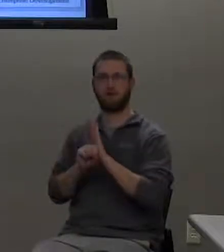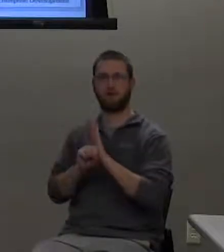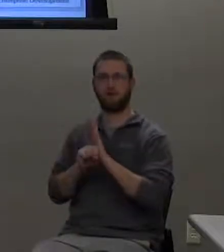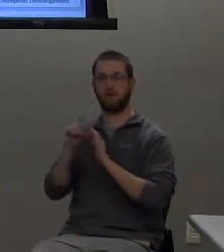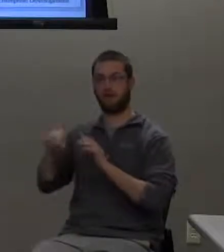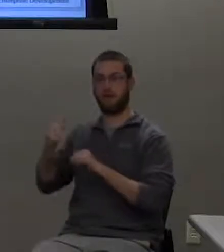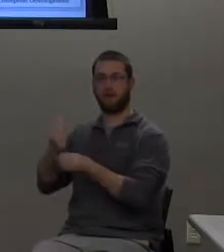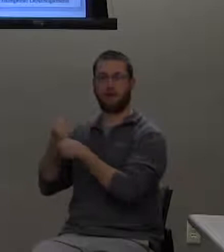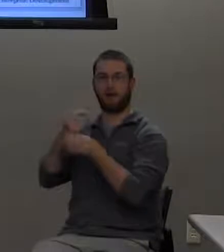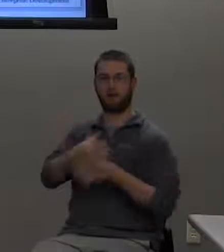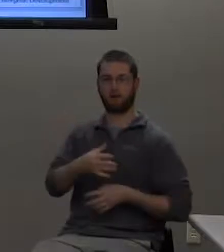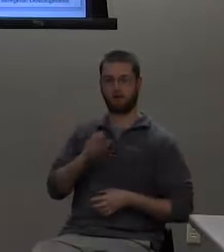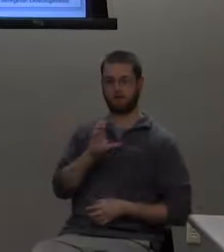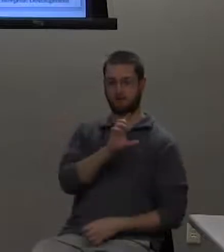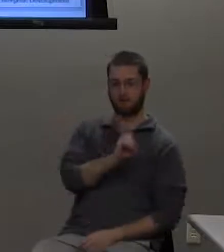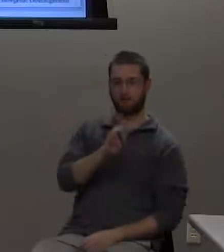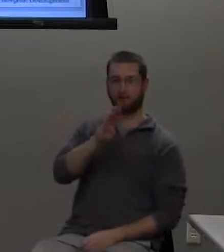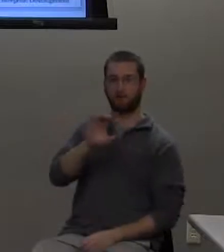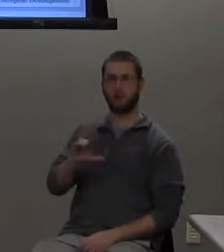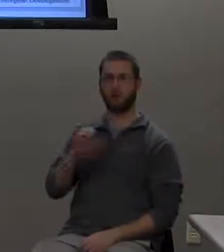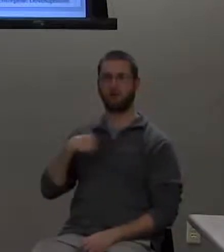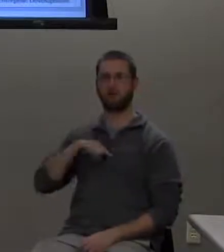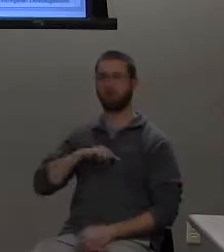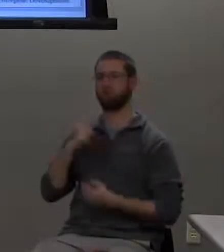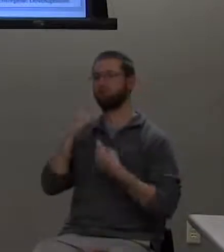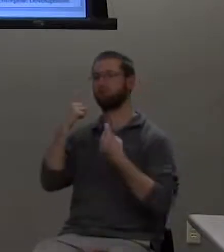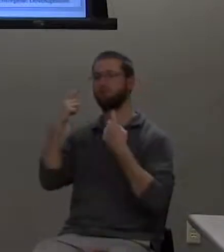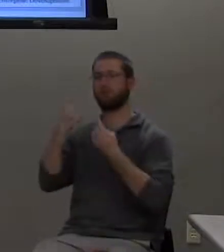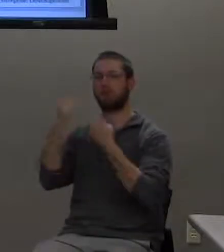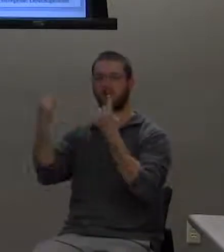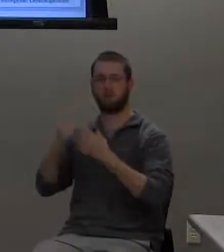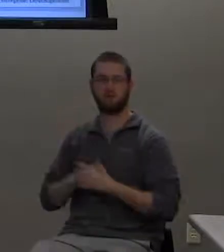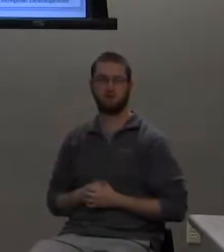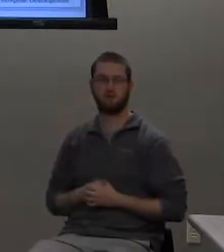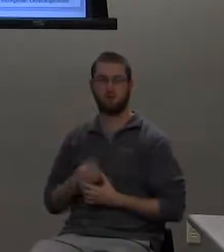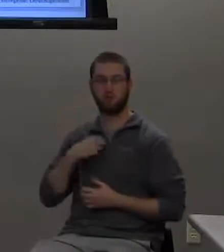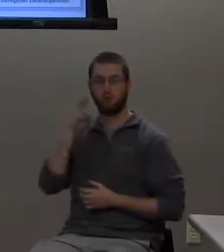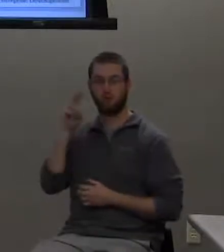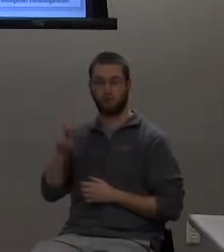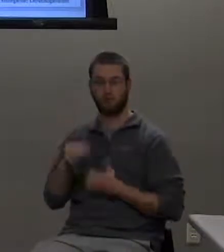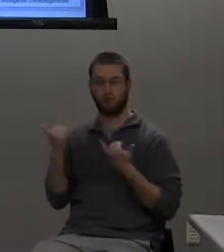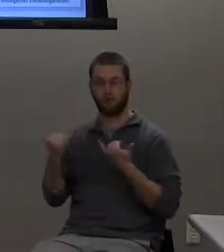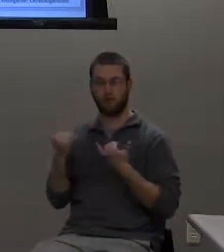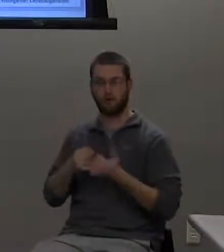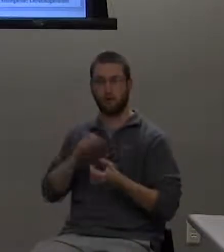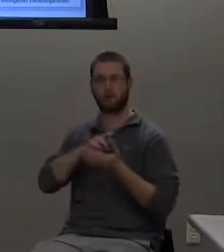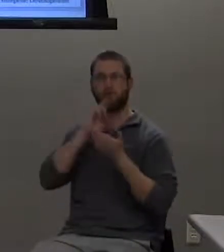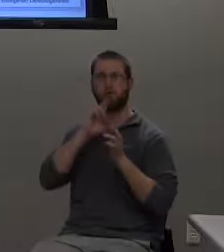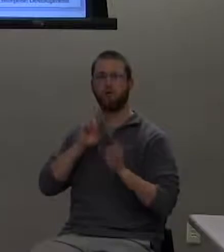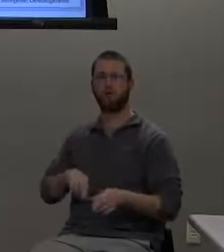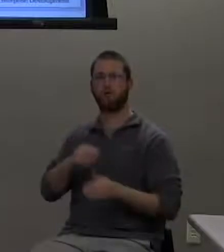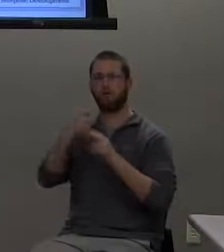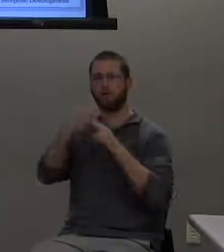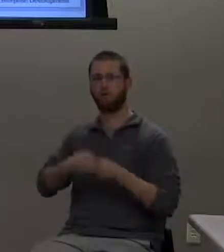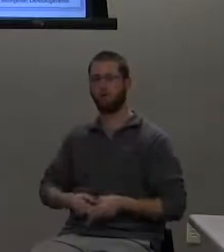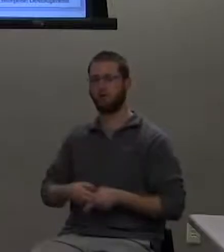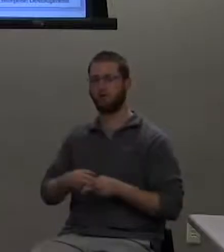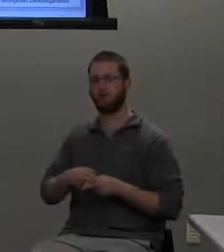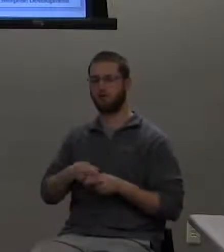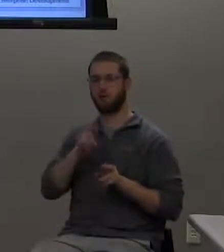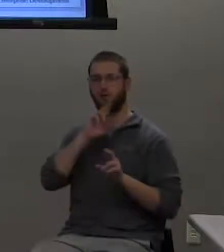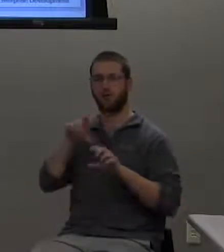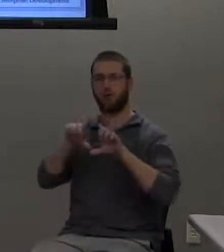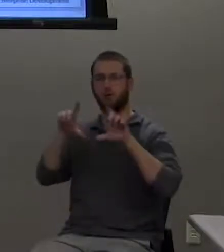on what we think Danville Boyle County can be successful in. And so what you're looking at here is, there's a report called the Report Card